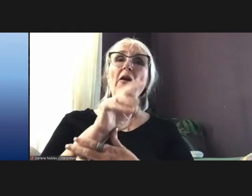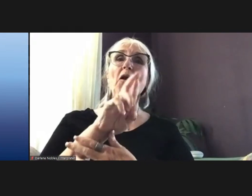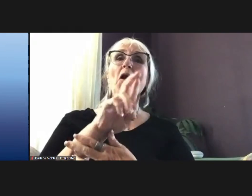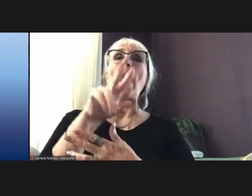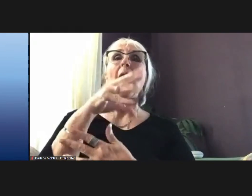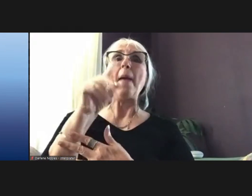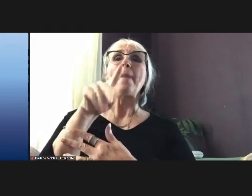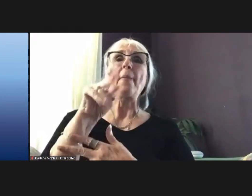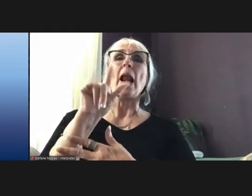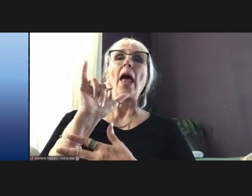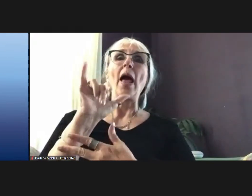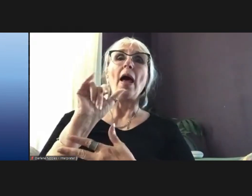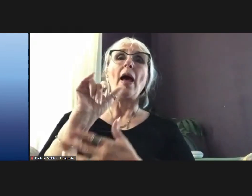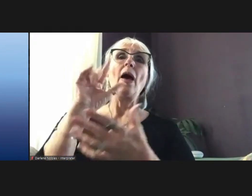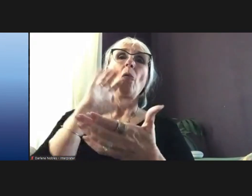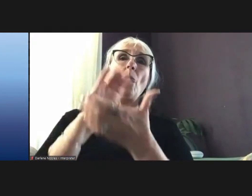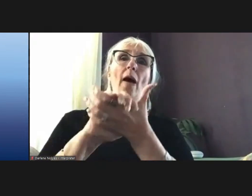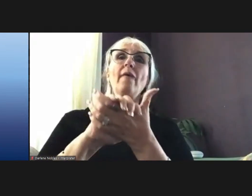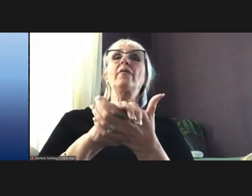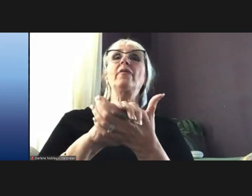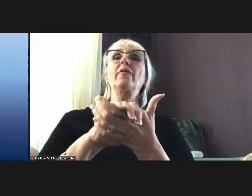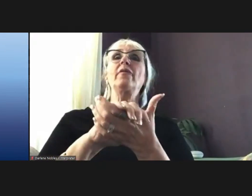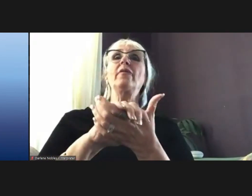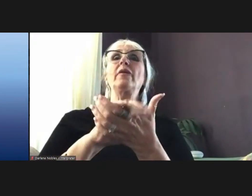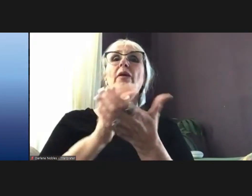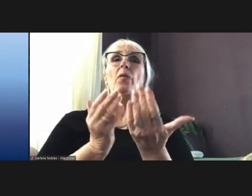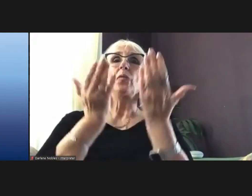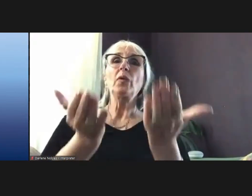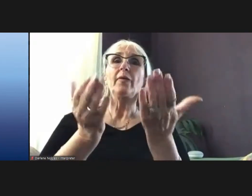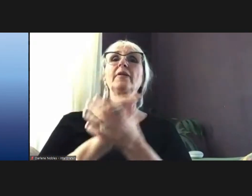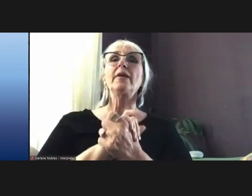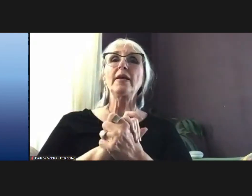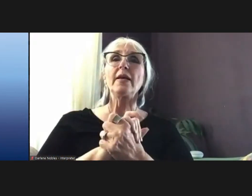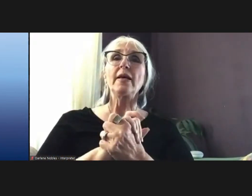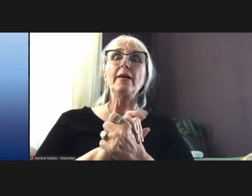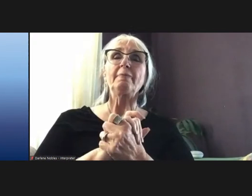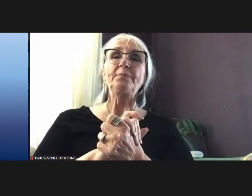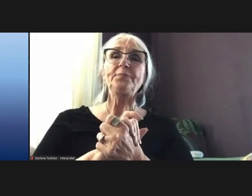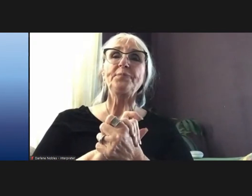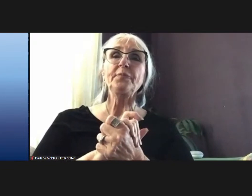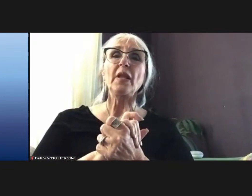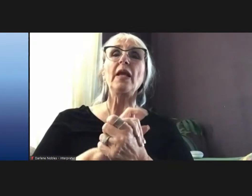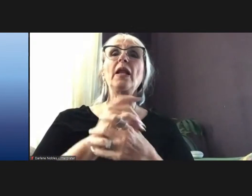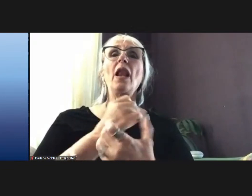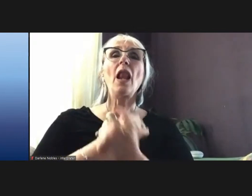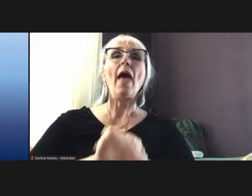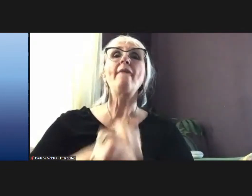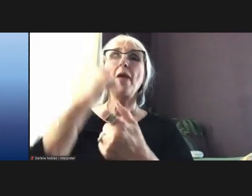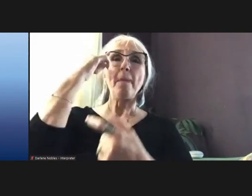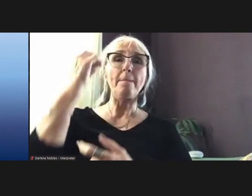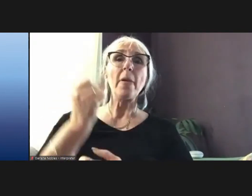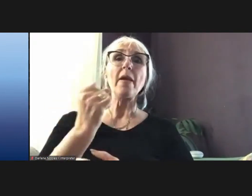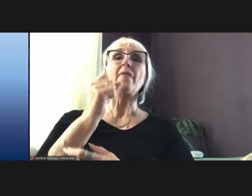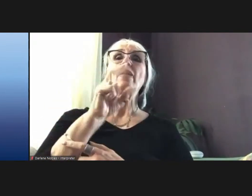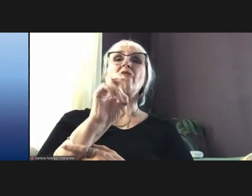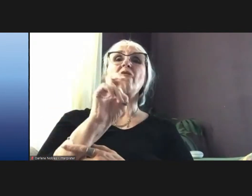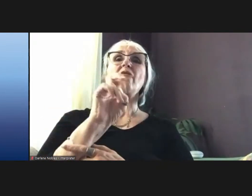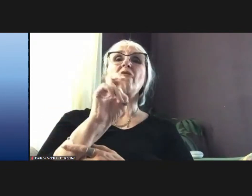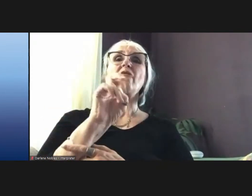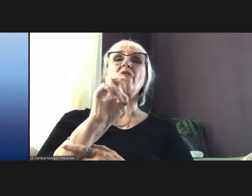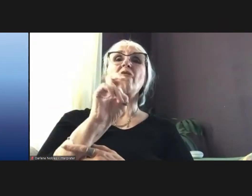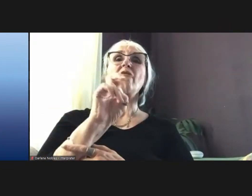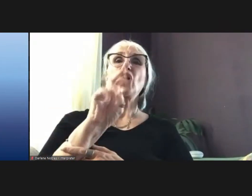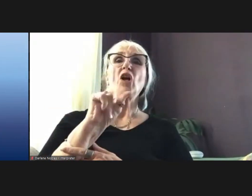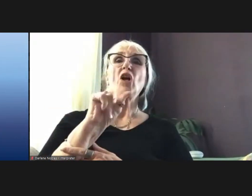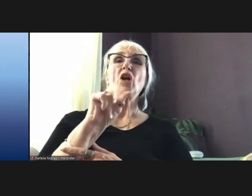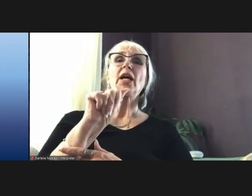have been presented to the recipients, as well as the one in love and memory of Mrs. Vera McCoy. You may remember that name.